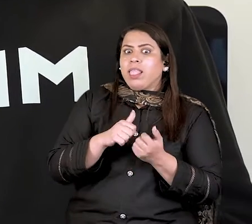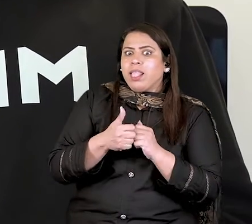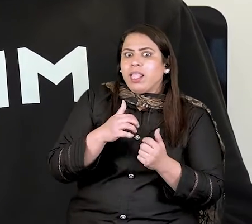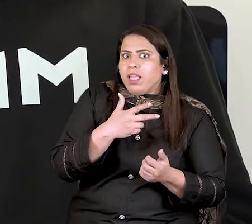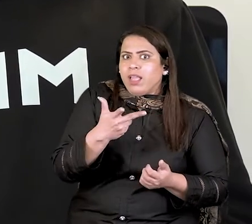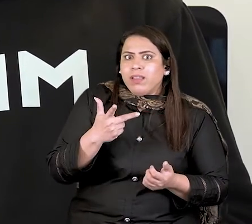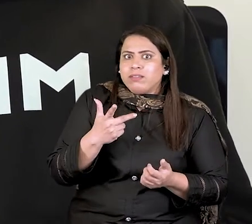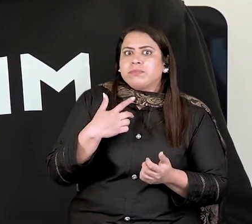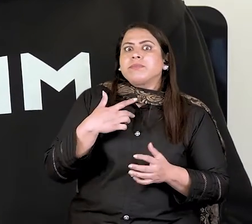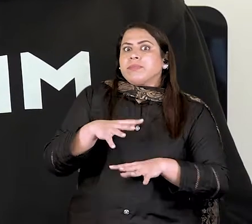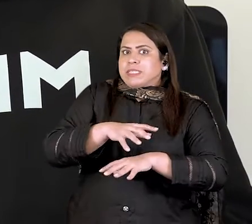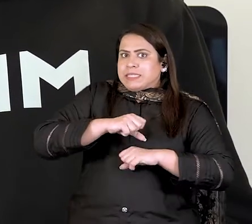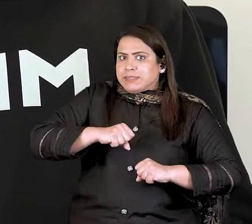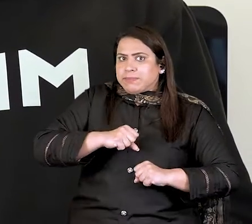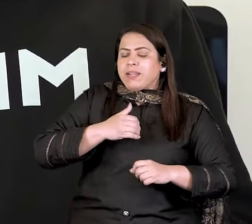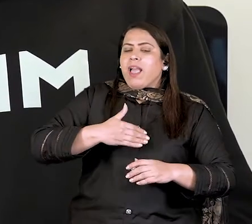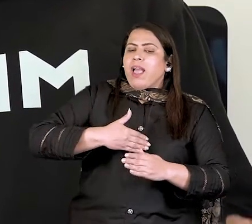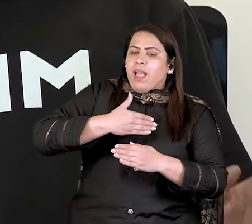me, Ahmad,